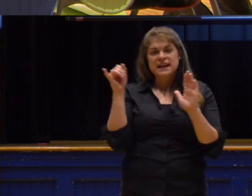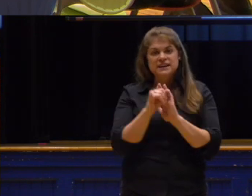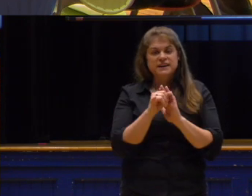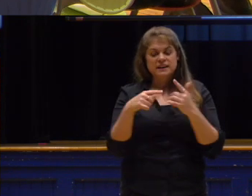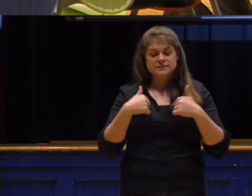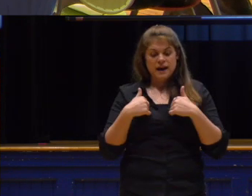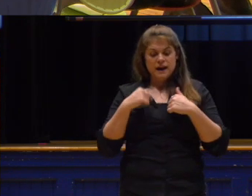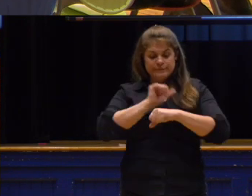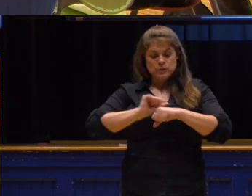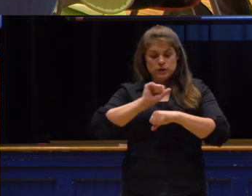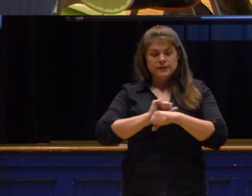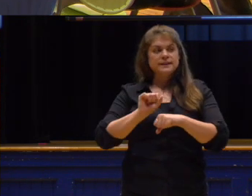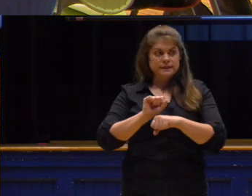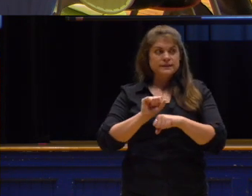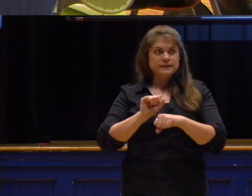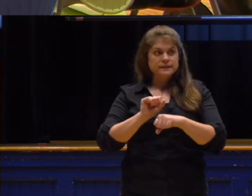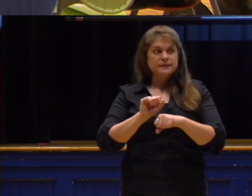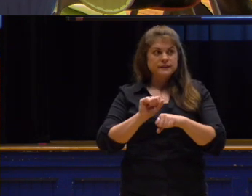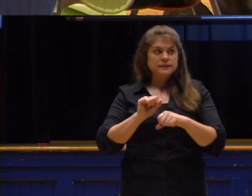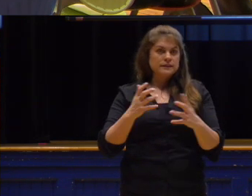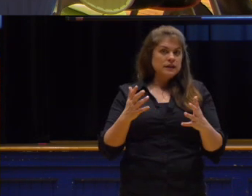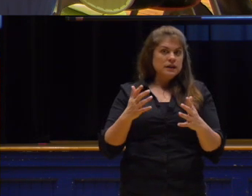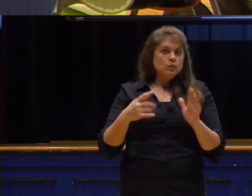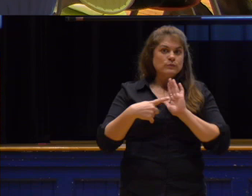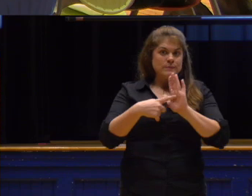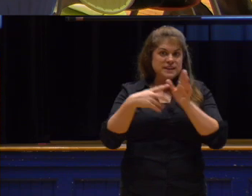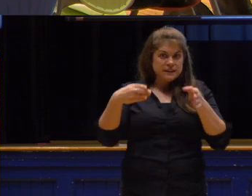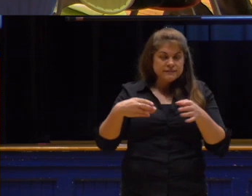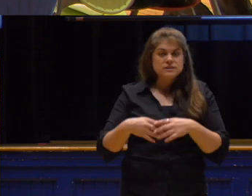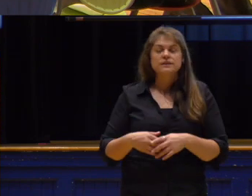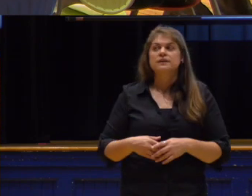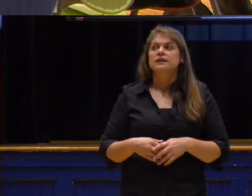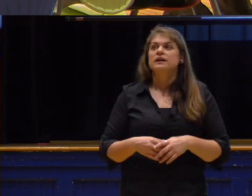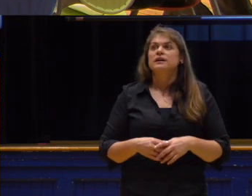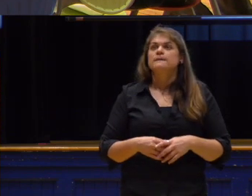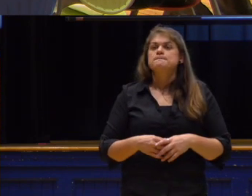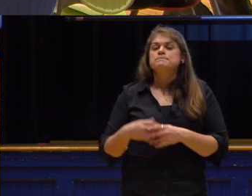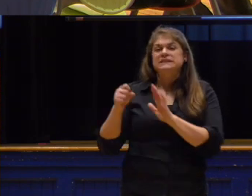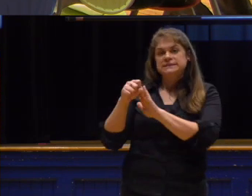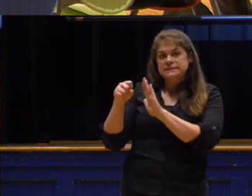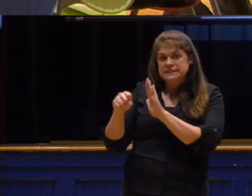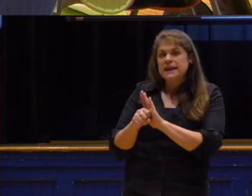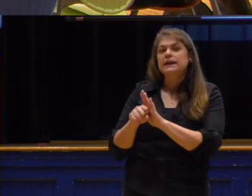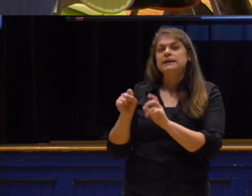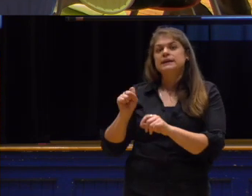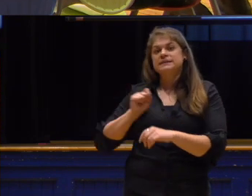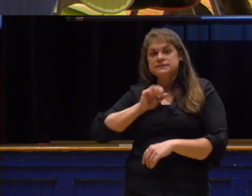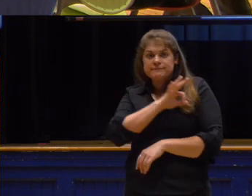identify the fact that I have been working with elected officials, with